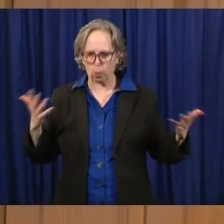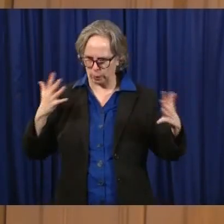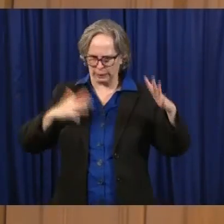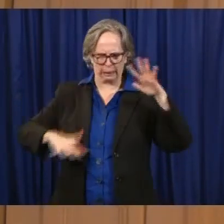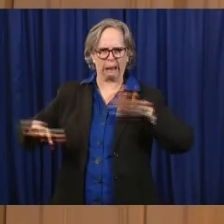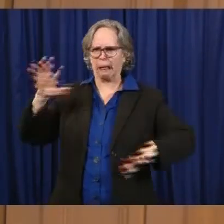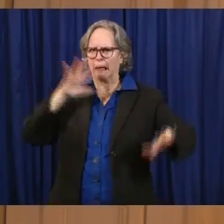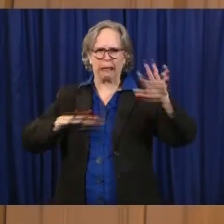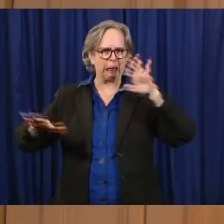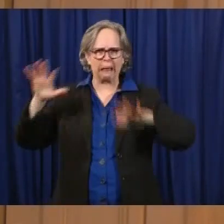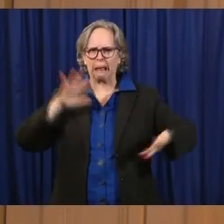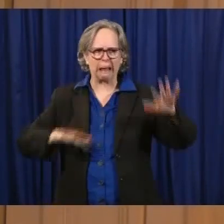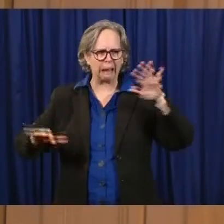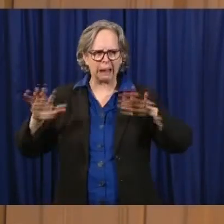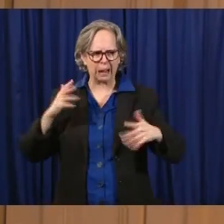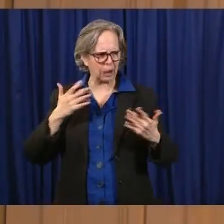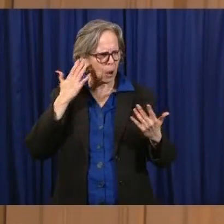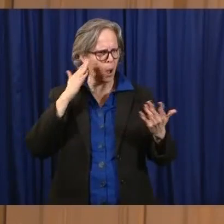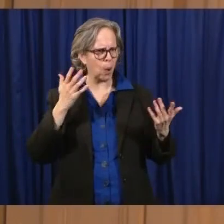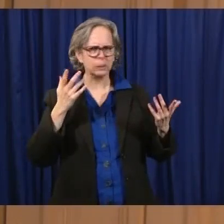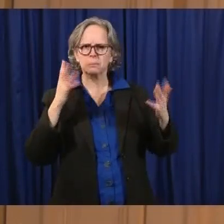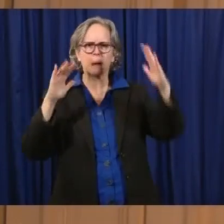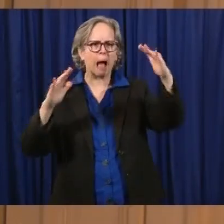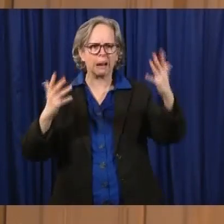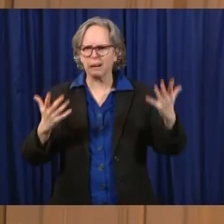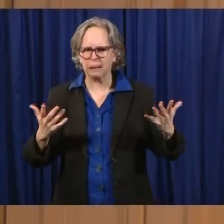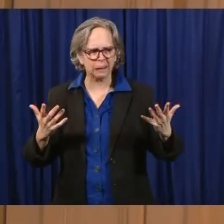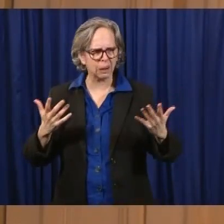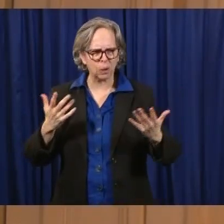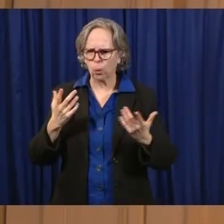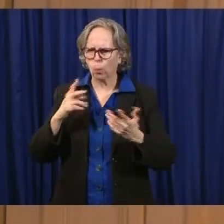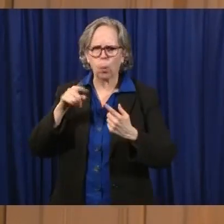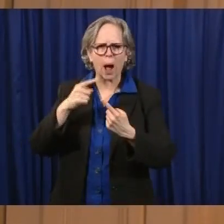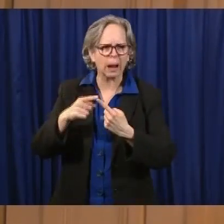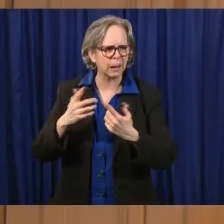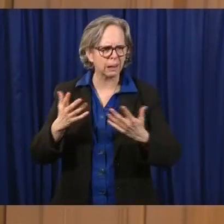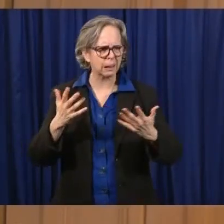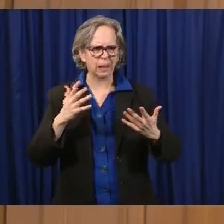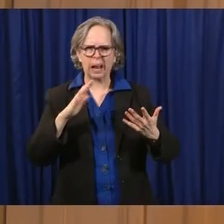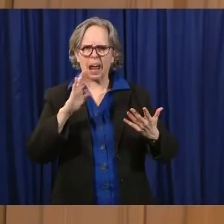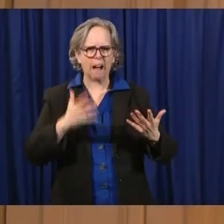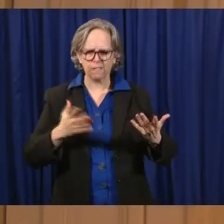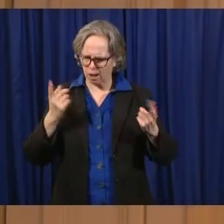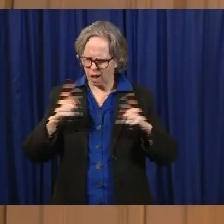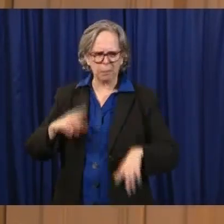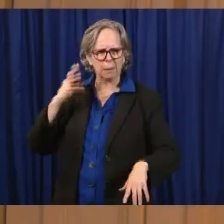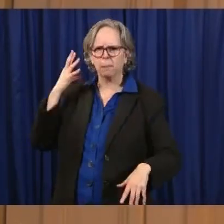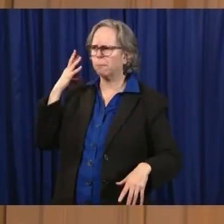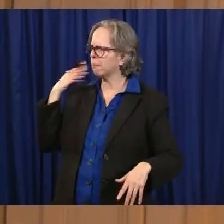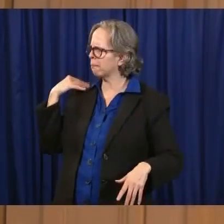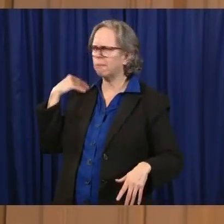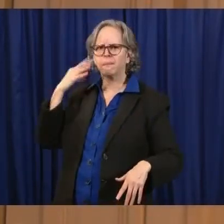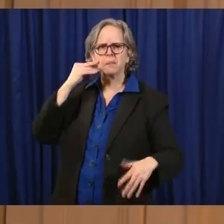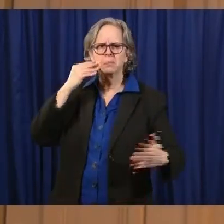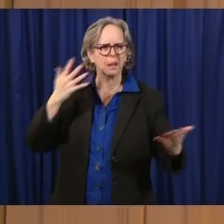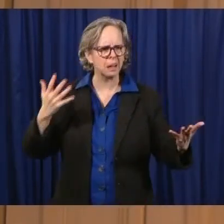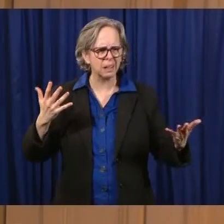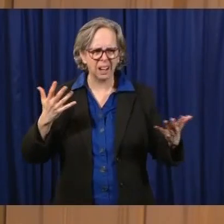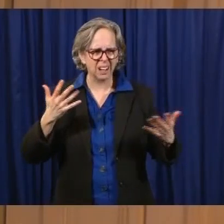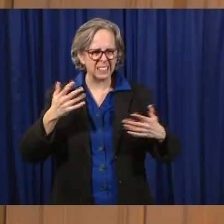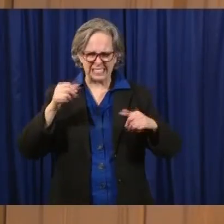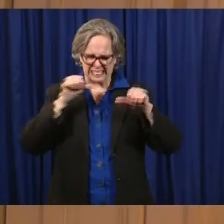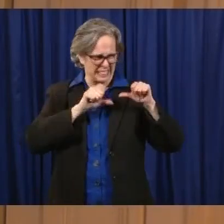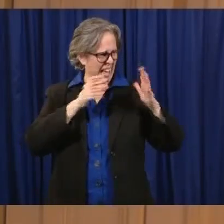what we're going through. This is an unprecedented experience, and every scientist and every person in the